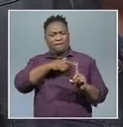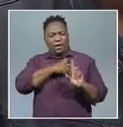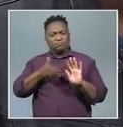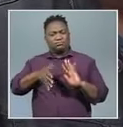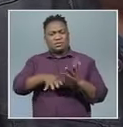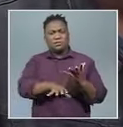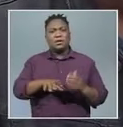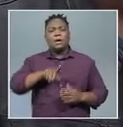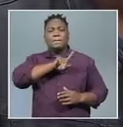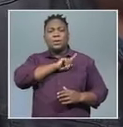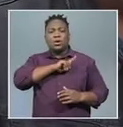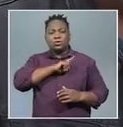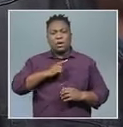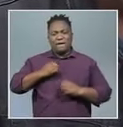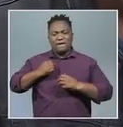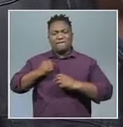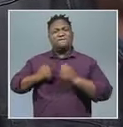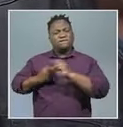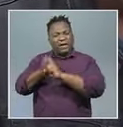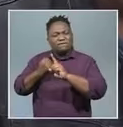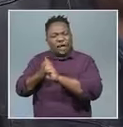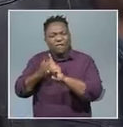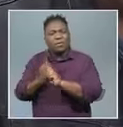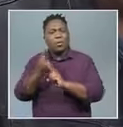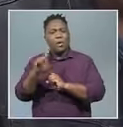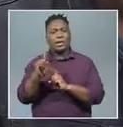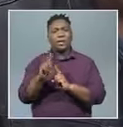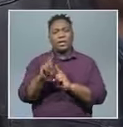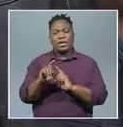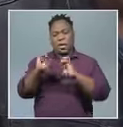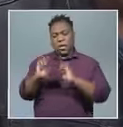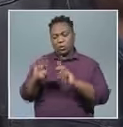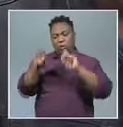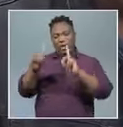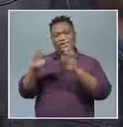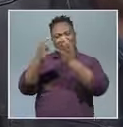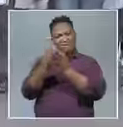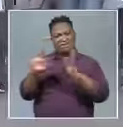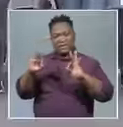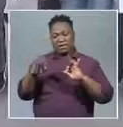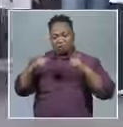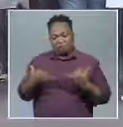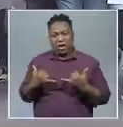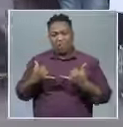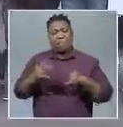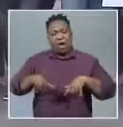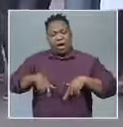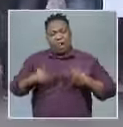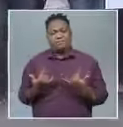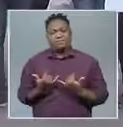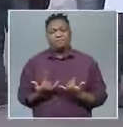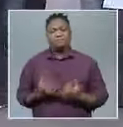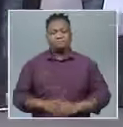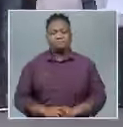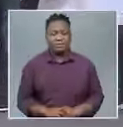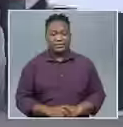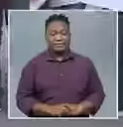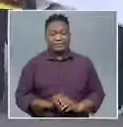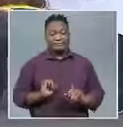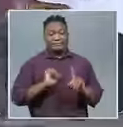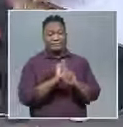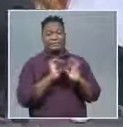for a noble cause, a cause to achieve free decolonized education in our lifetime. Madonsela's family says